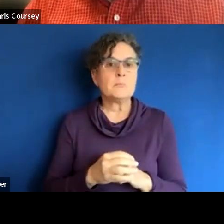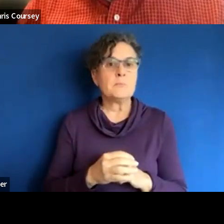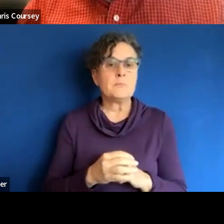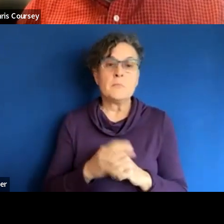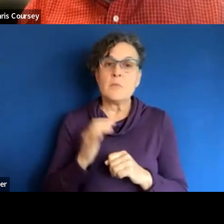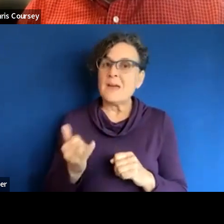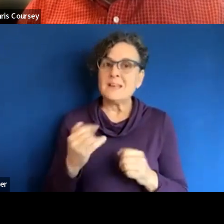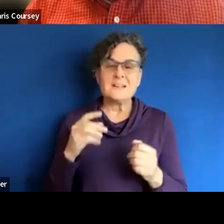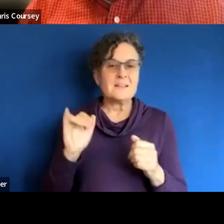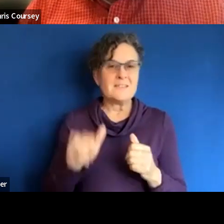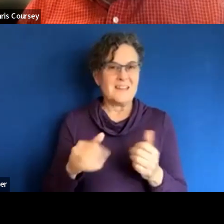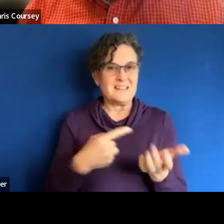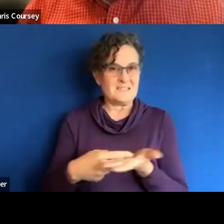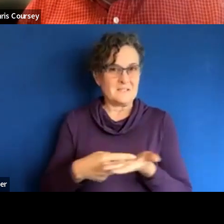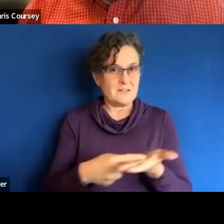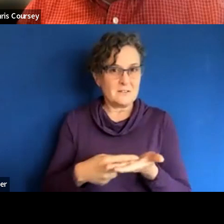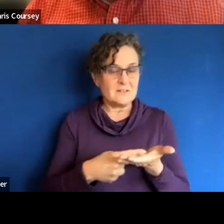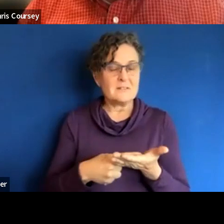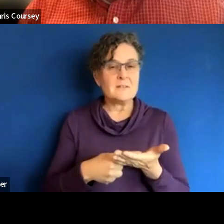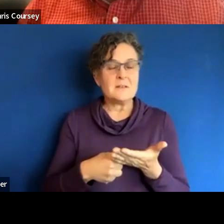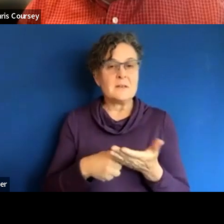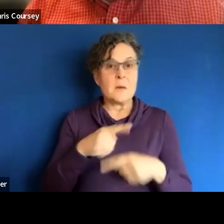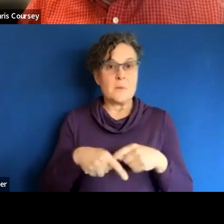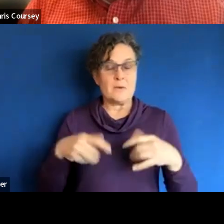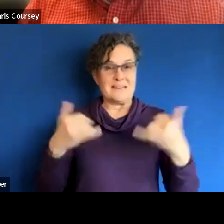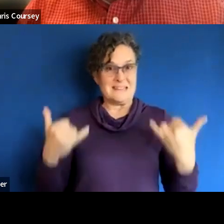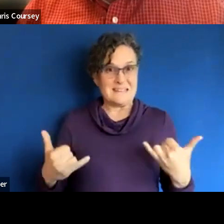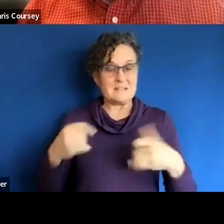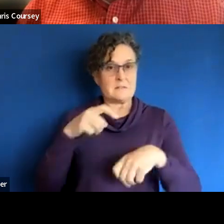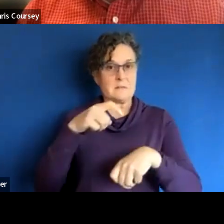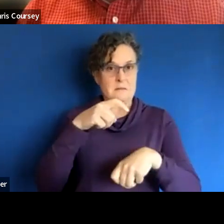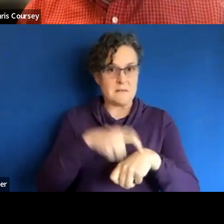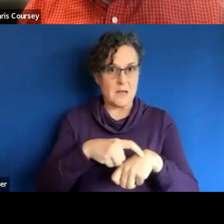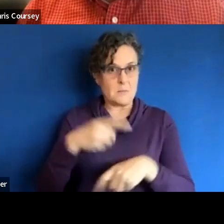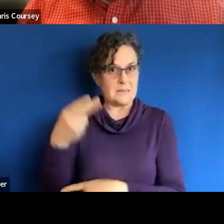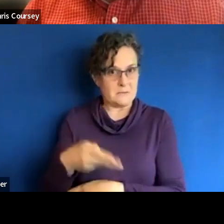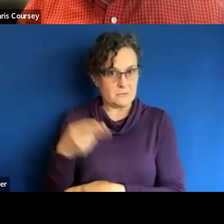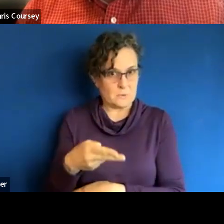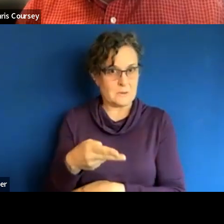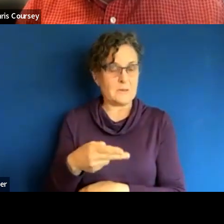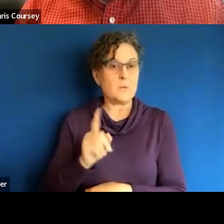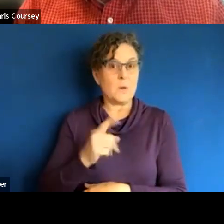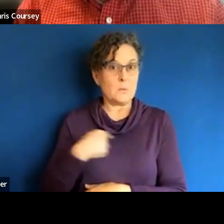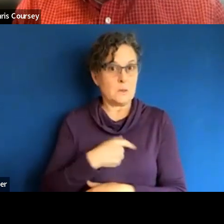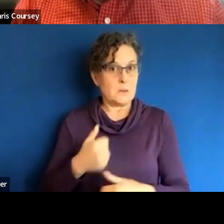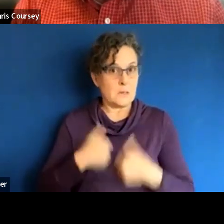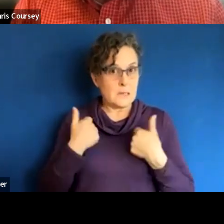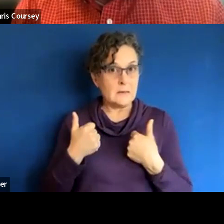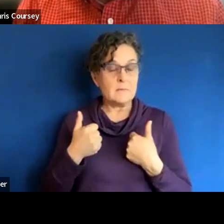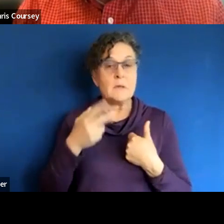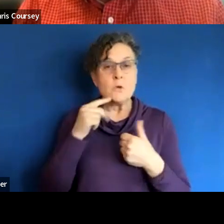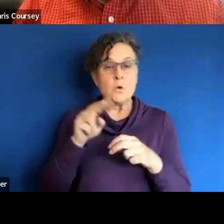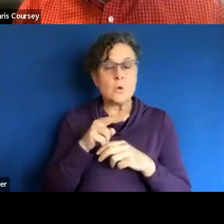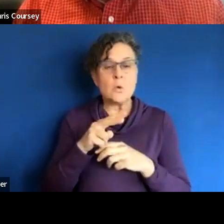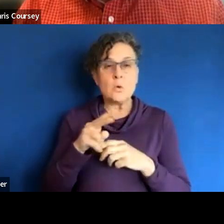is all about this place and time where we live. If you look around, not just Sonoma County, California wide, the